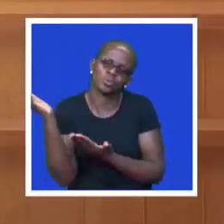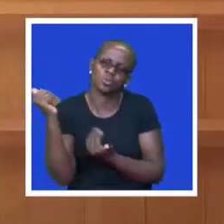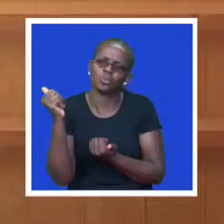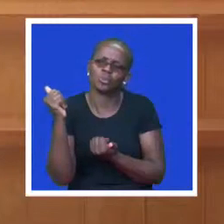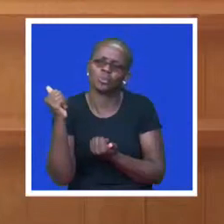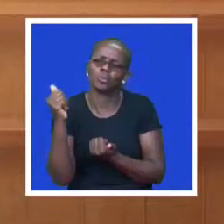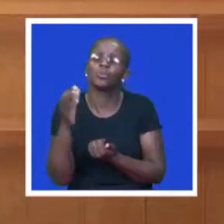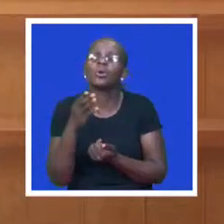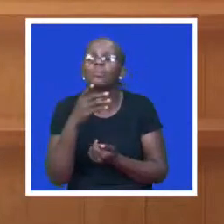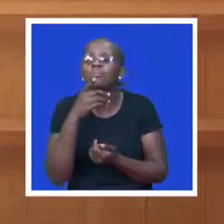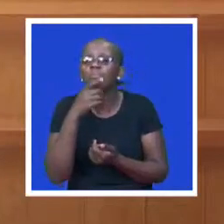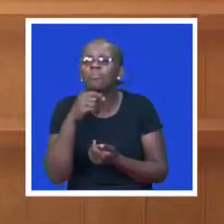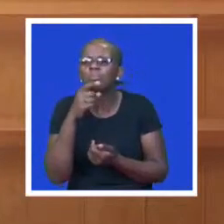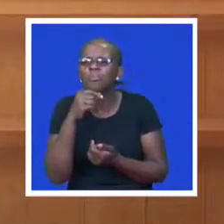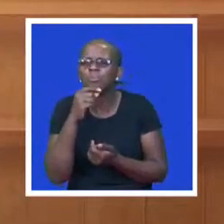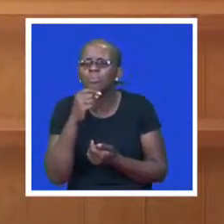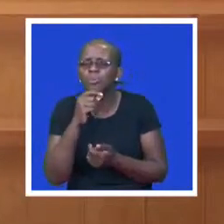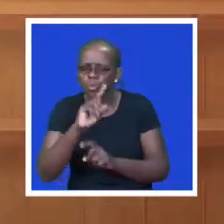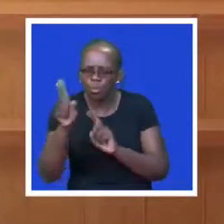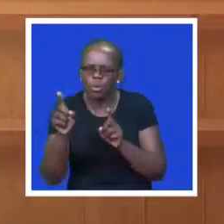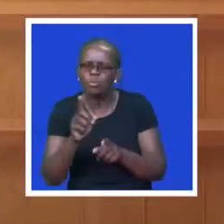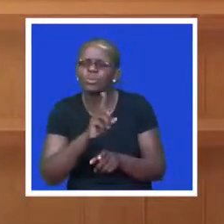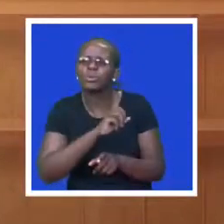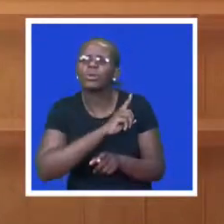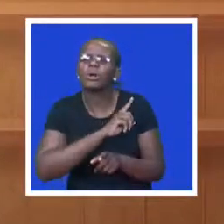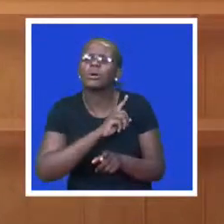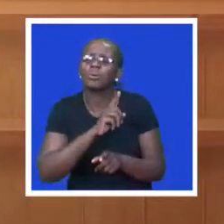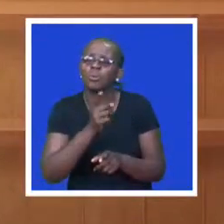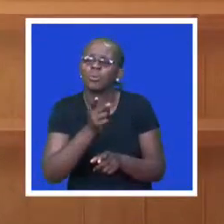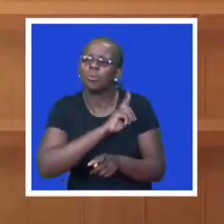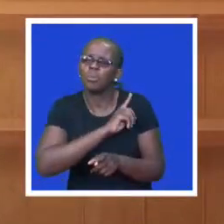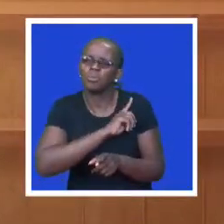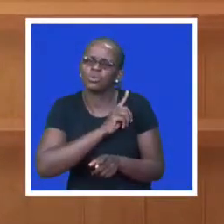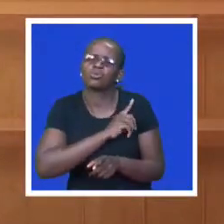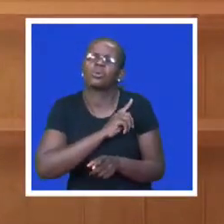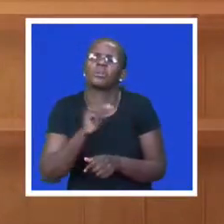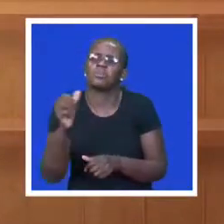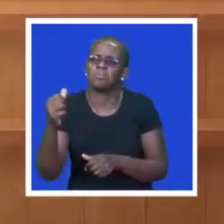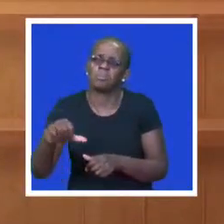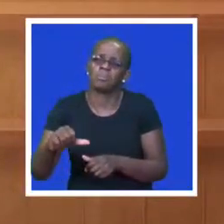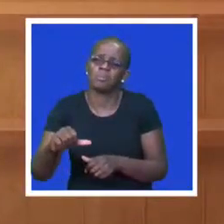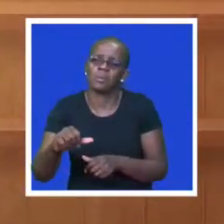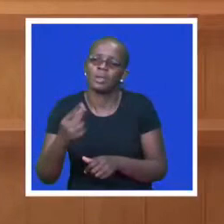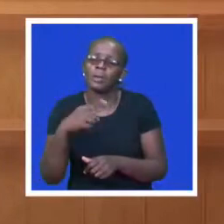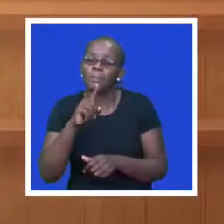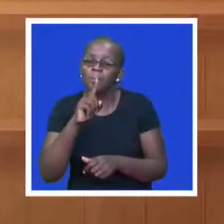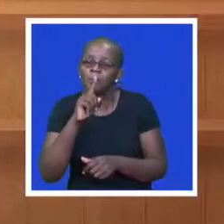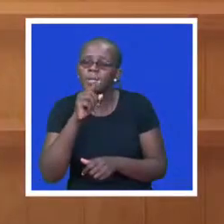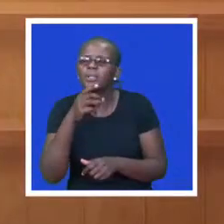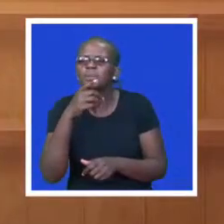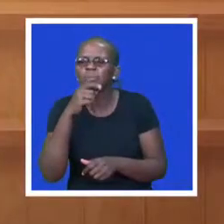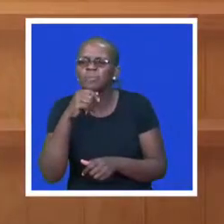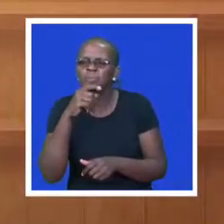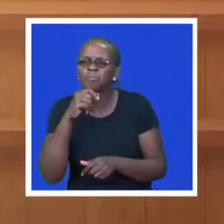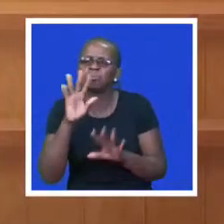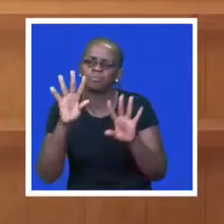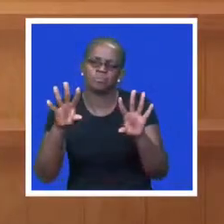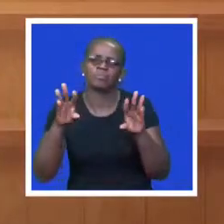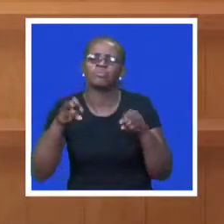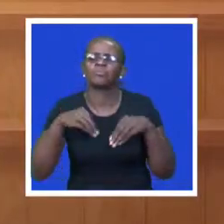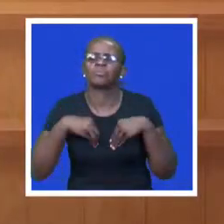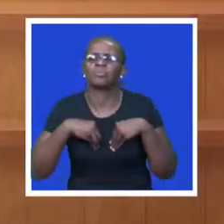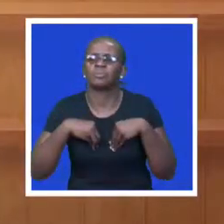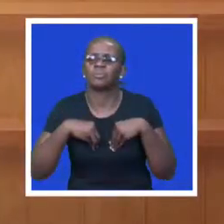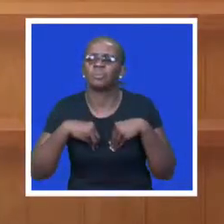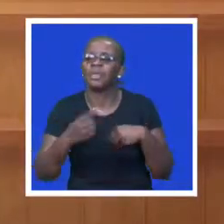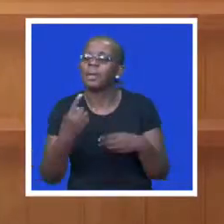him about their sin. Adam got a chance there. He could have told God or admitted his wrongs, but what did he do? He shifted